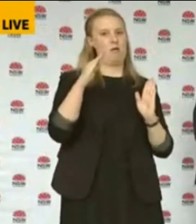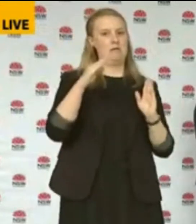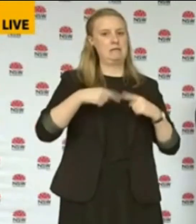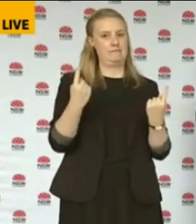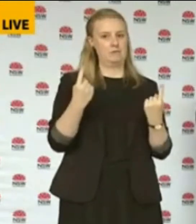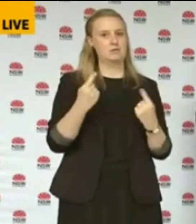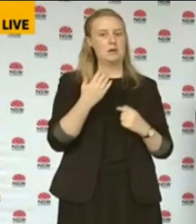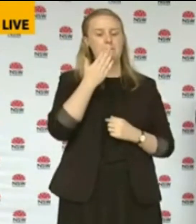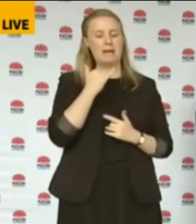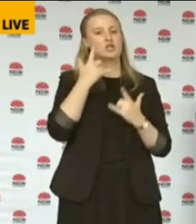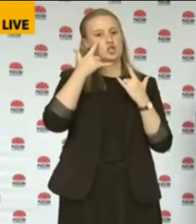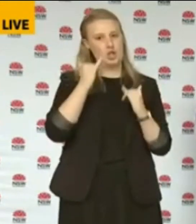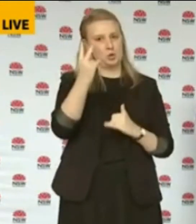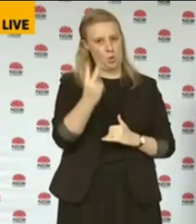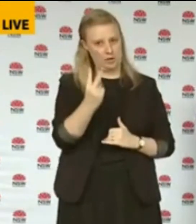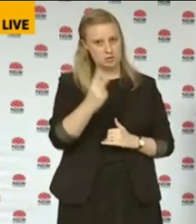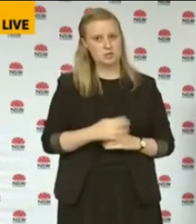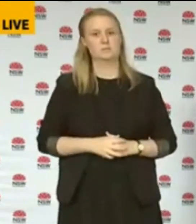Thank you, Dr. Chant.